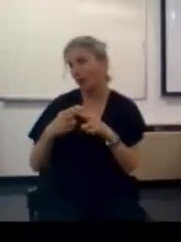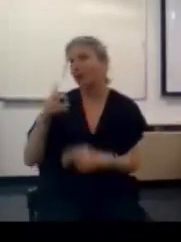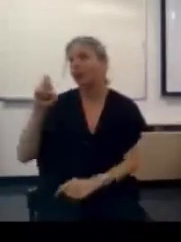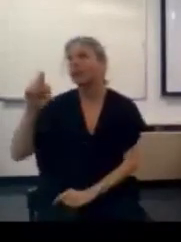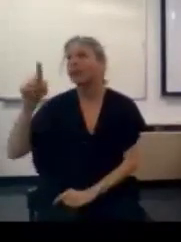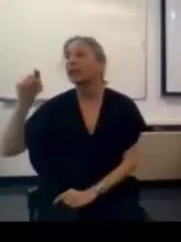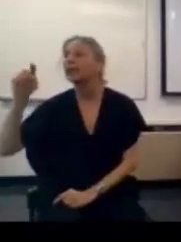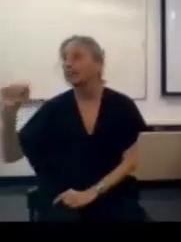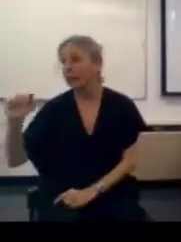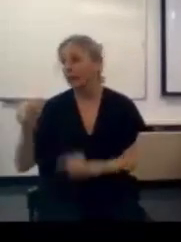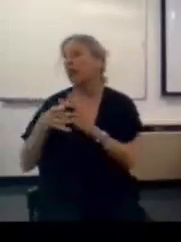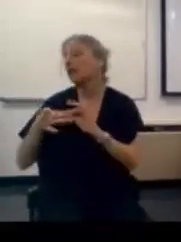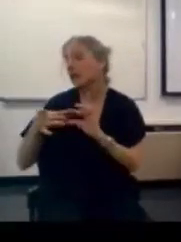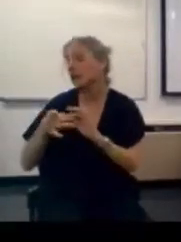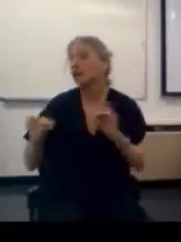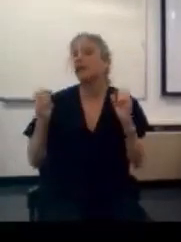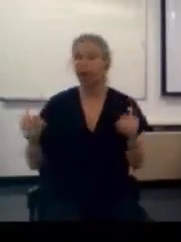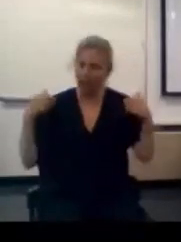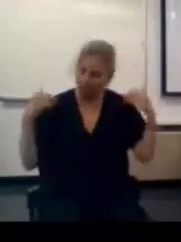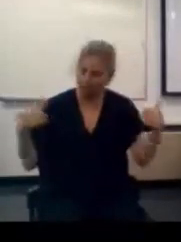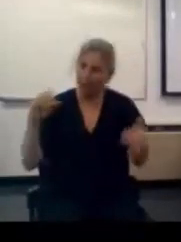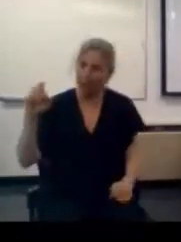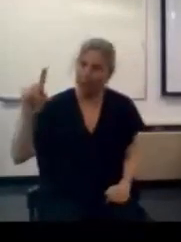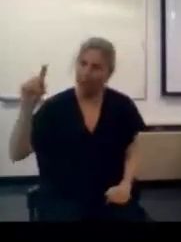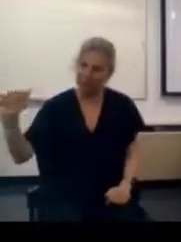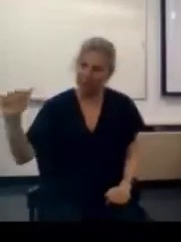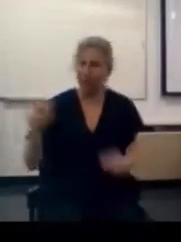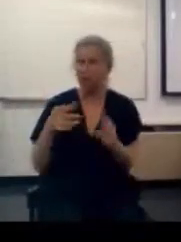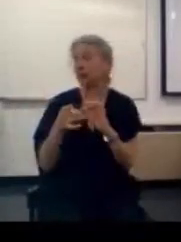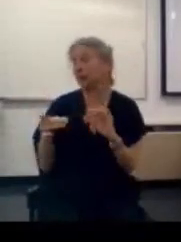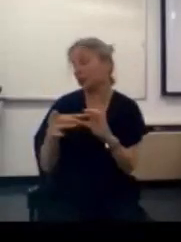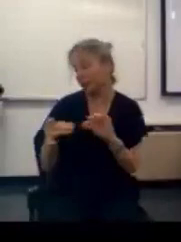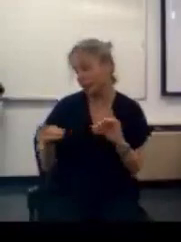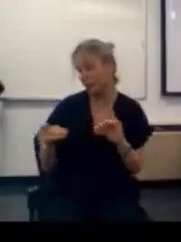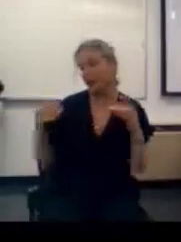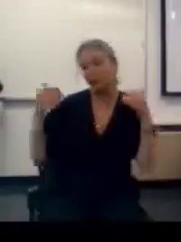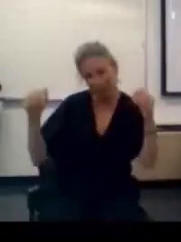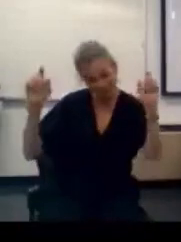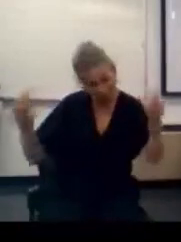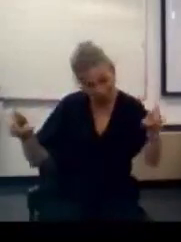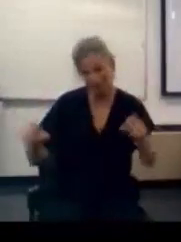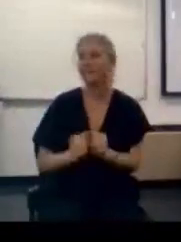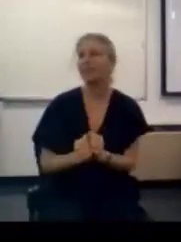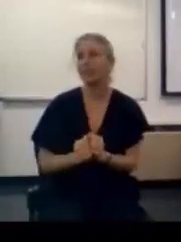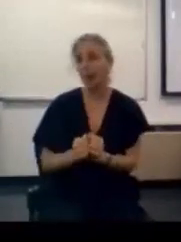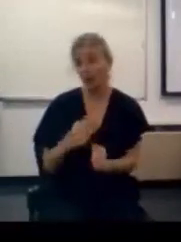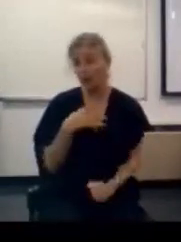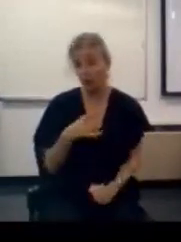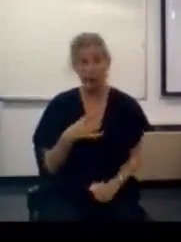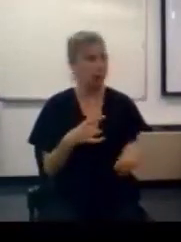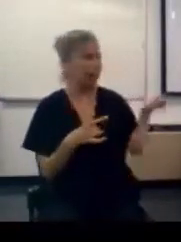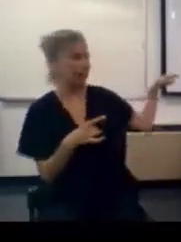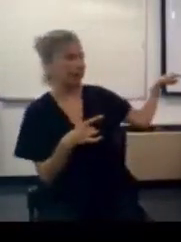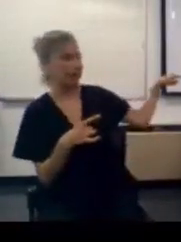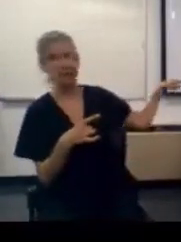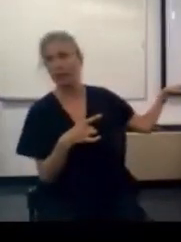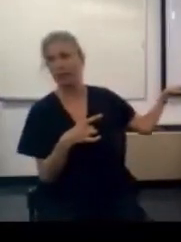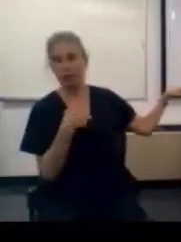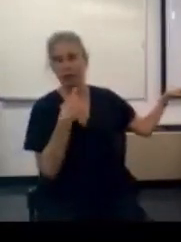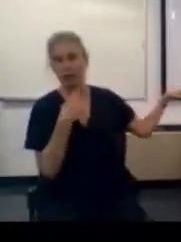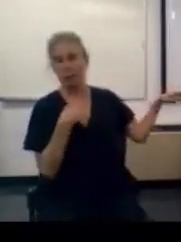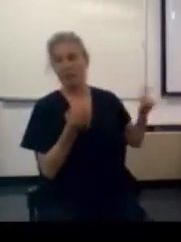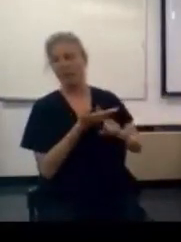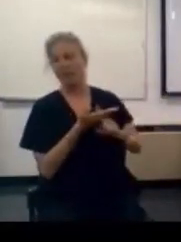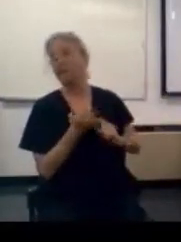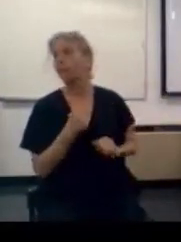the Delta story. I said, I can't tell the Delta story. She goes, you must tell the Delta story. So here's the Delta story. I encourage you to say. So here's the Delta story. So you hate it.